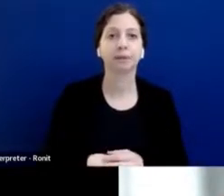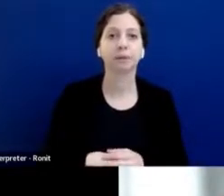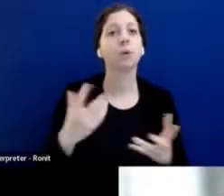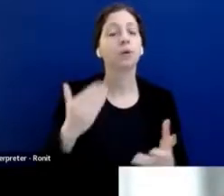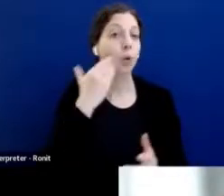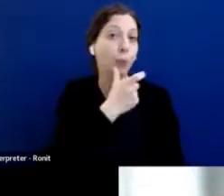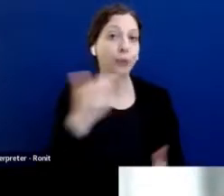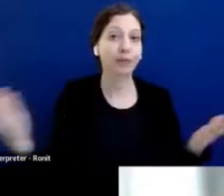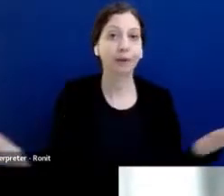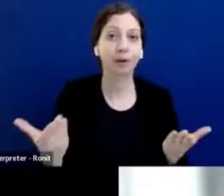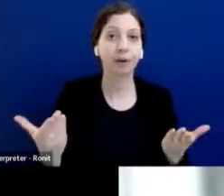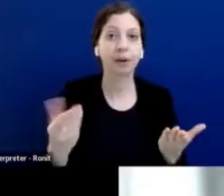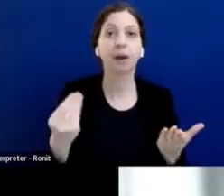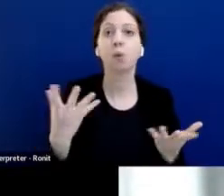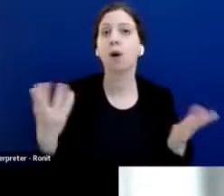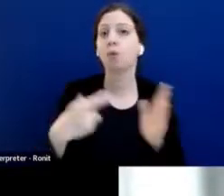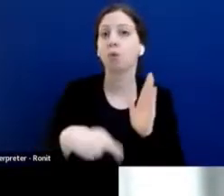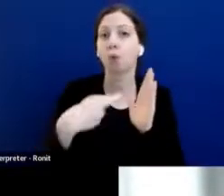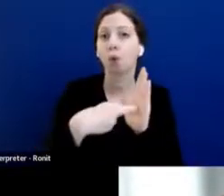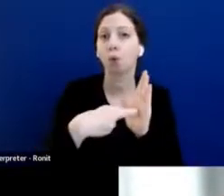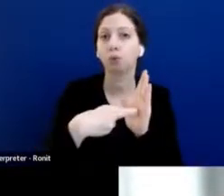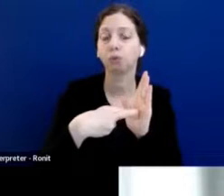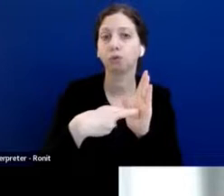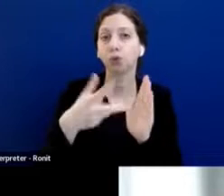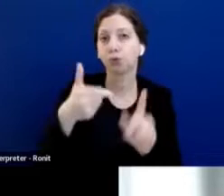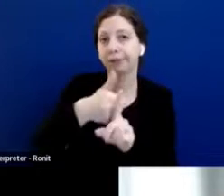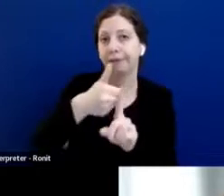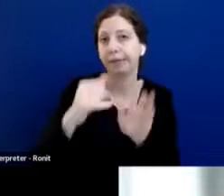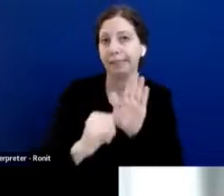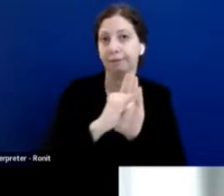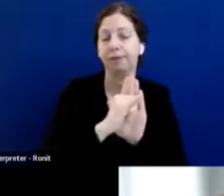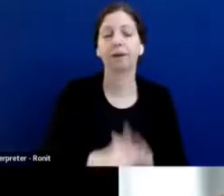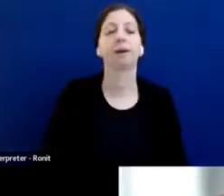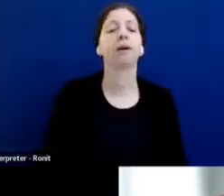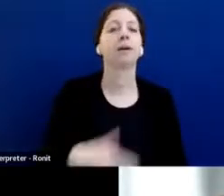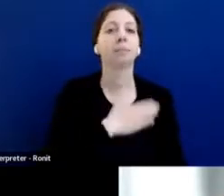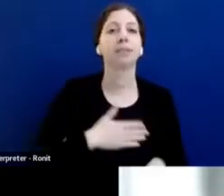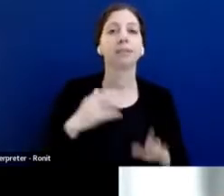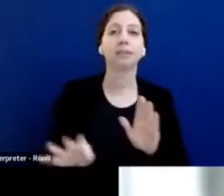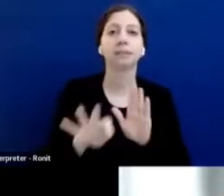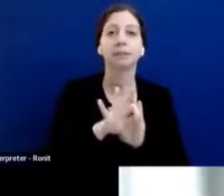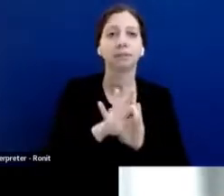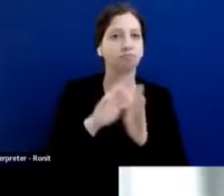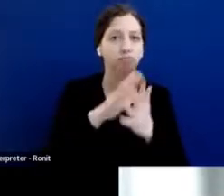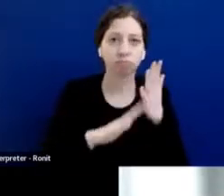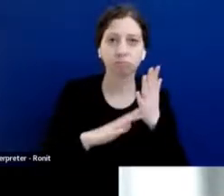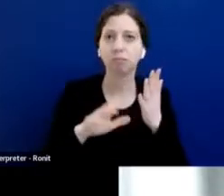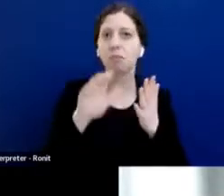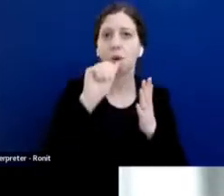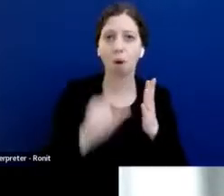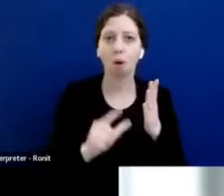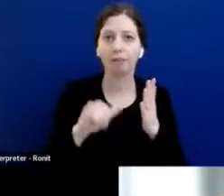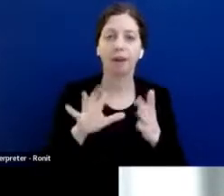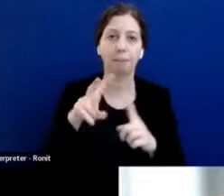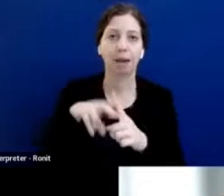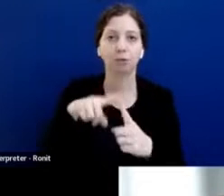is here and in what role do you self-identify. So please select all that apply for you, and we'll